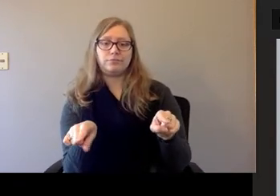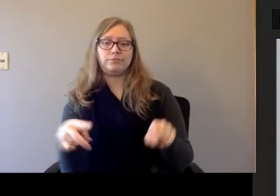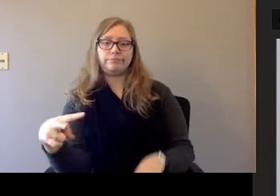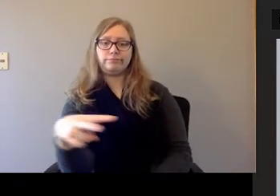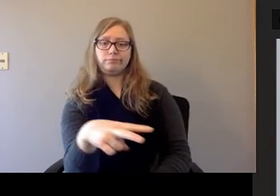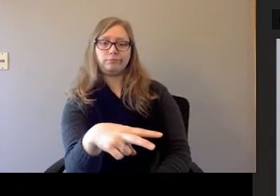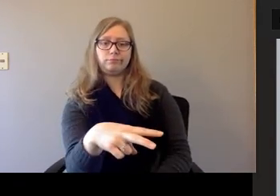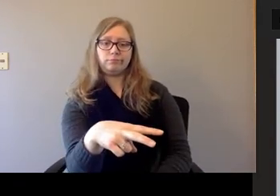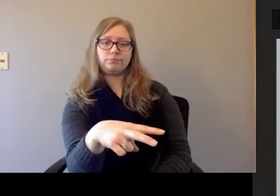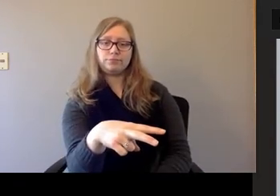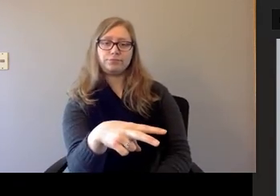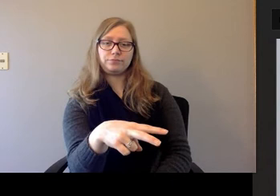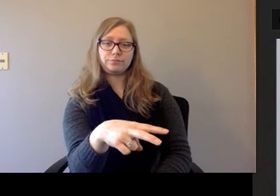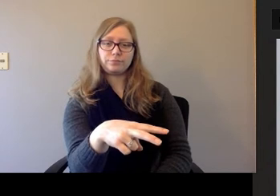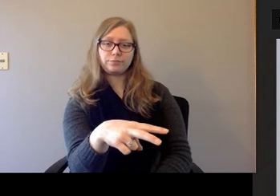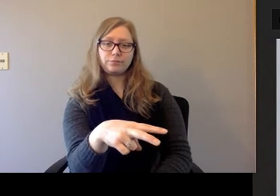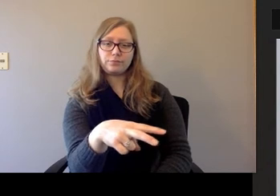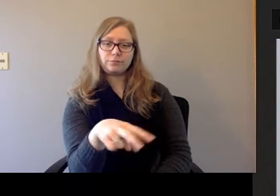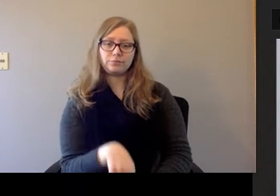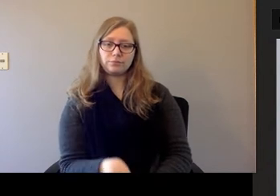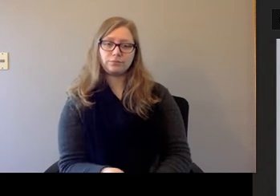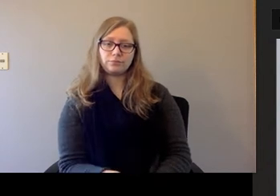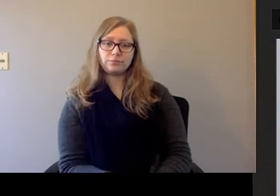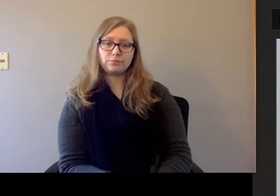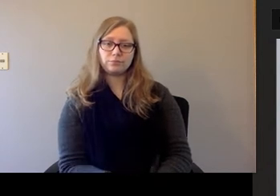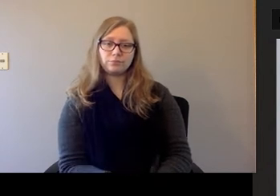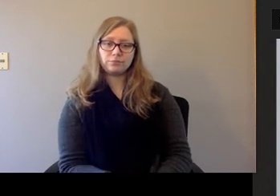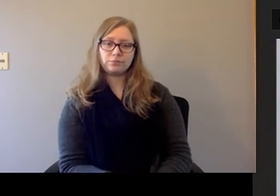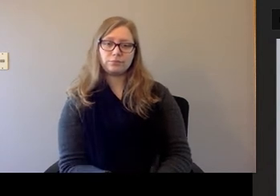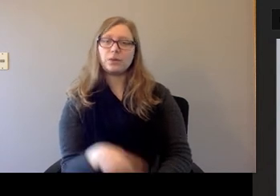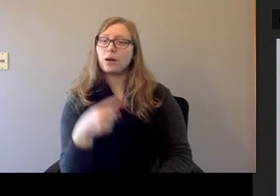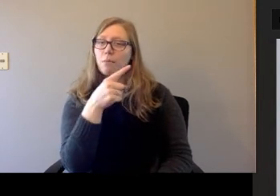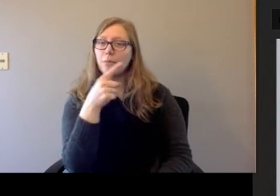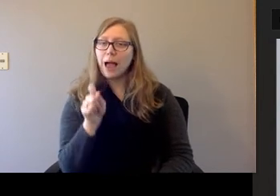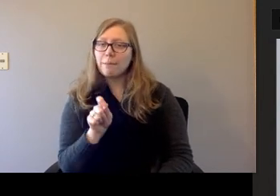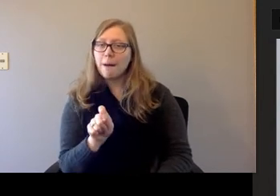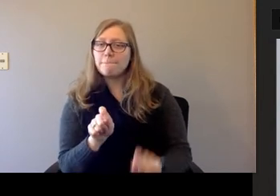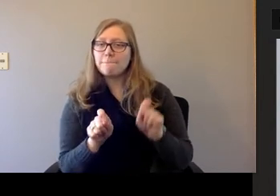so I want to show that this angle is congruent to this angle.